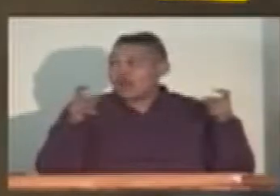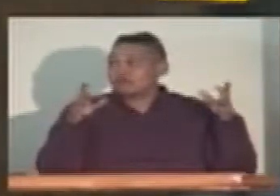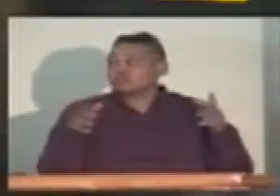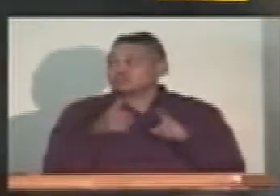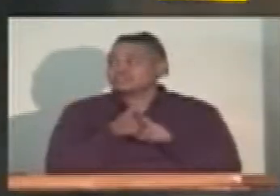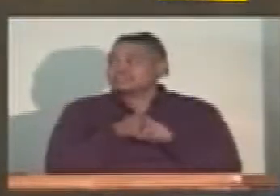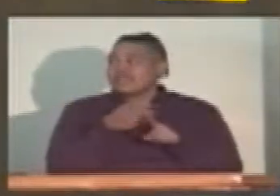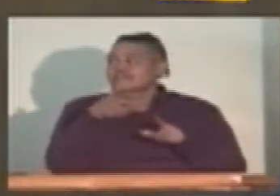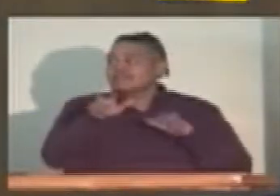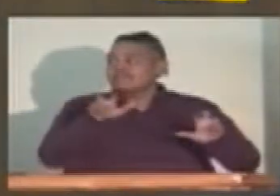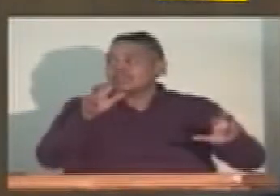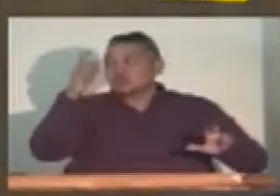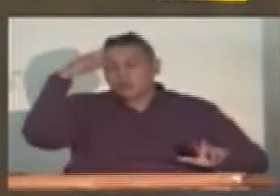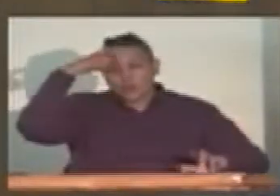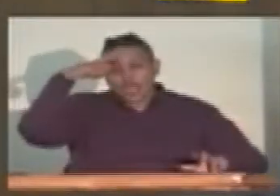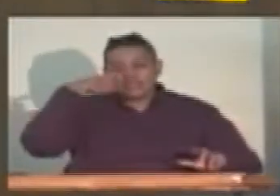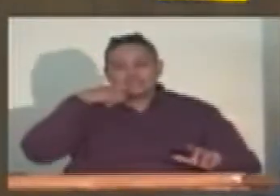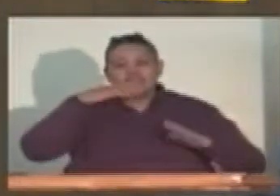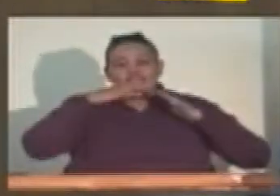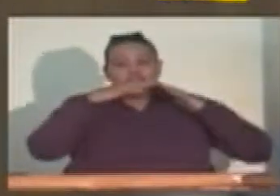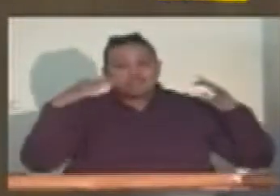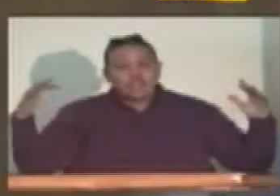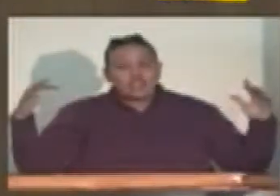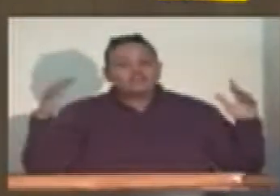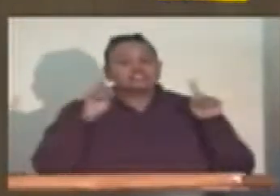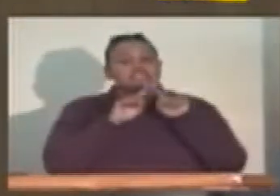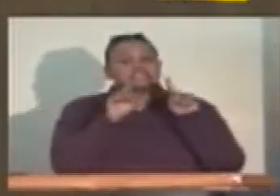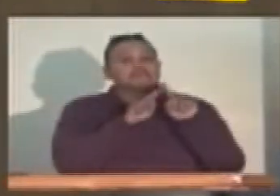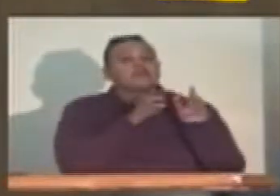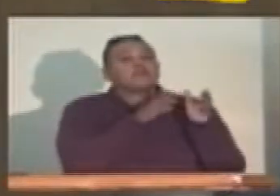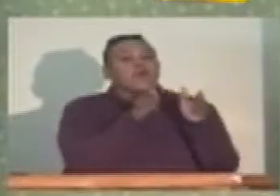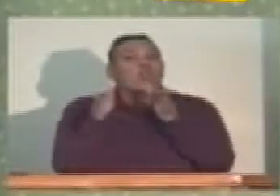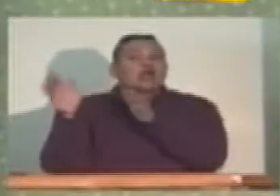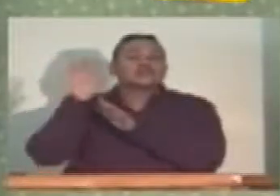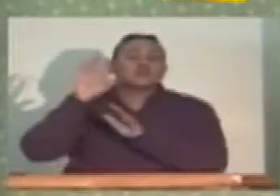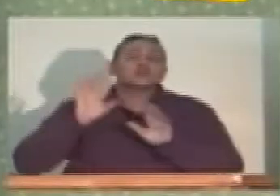administration invest wisely in the various modalities